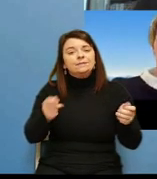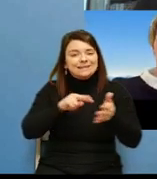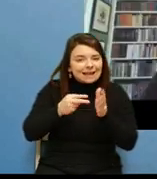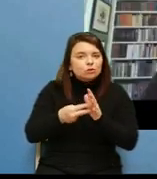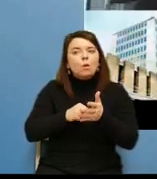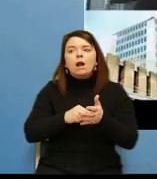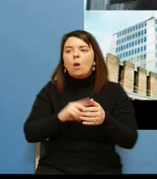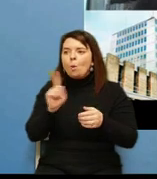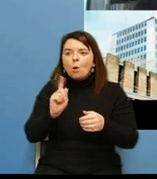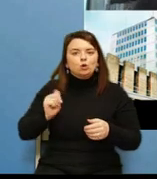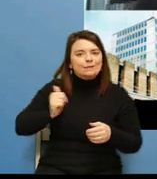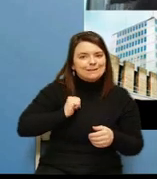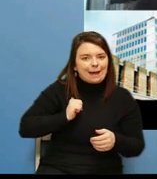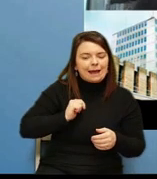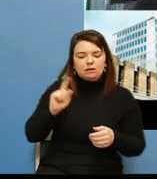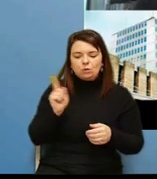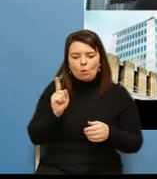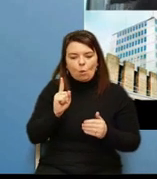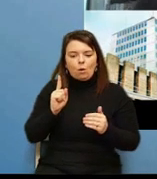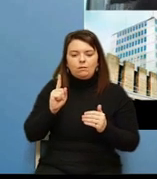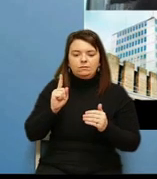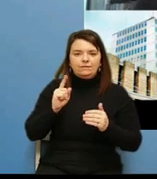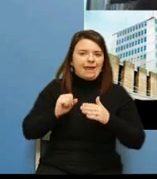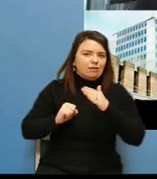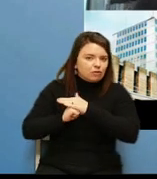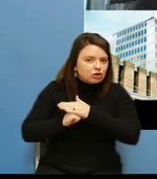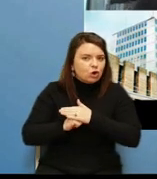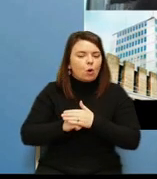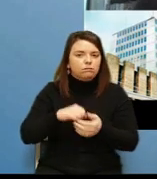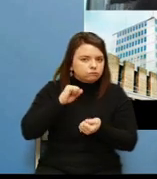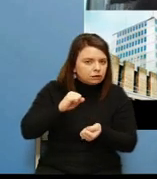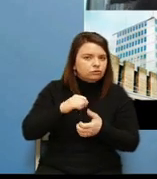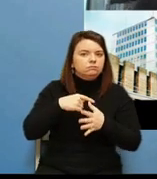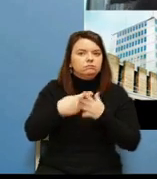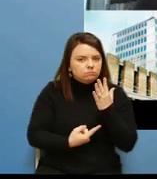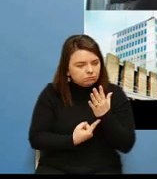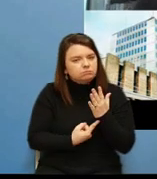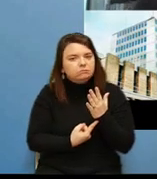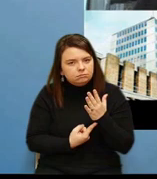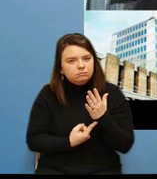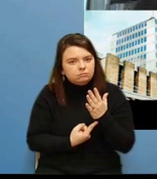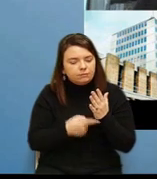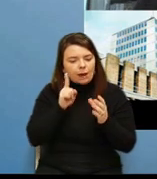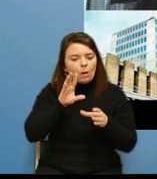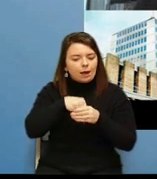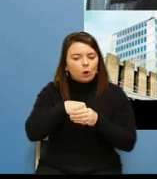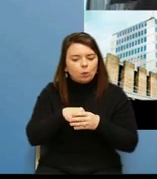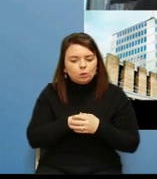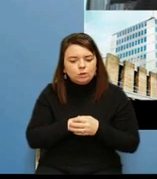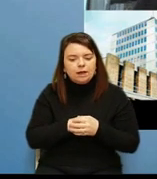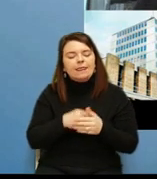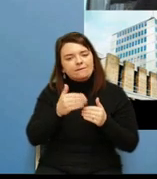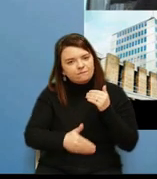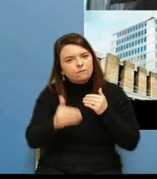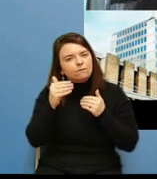them a schedule around what they can expect, what their thresholds are, because we've built the 15% activity detail in, as for those of you who remember